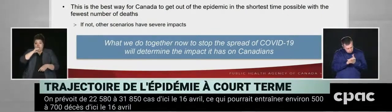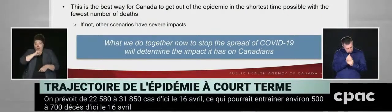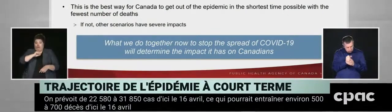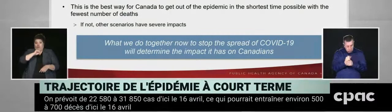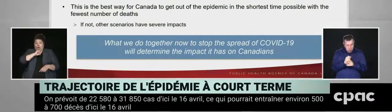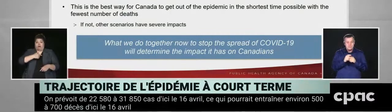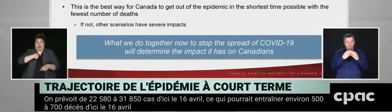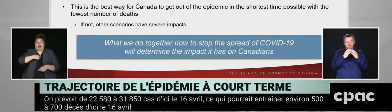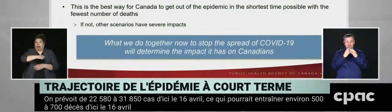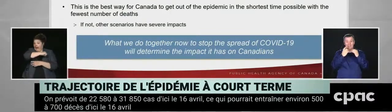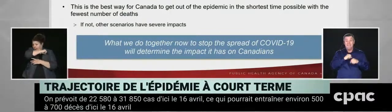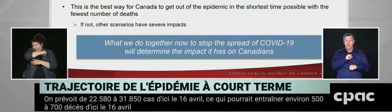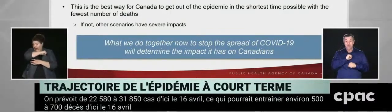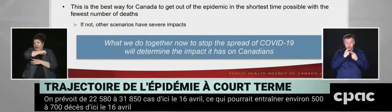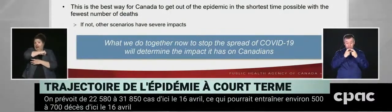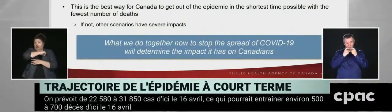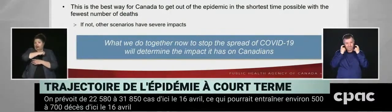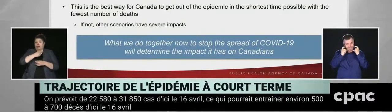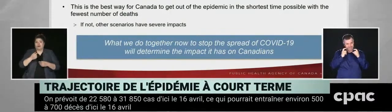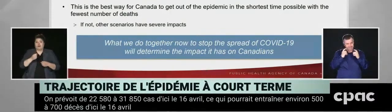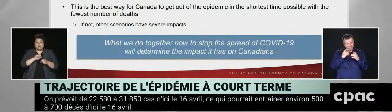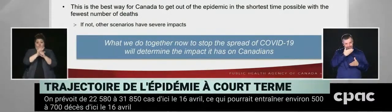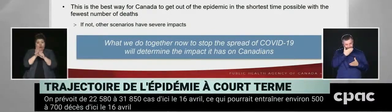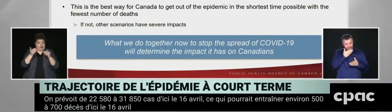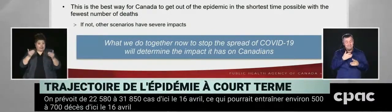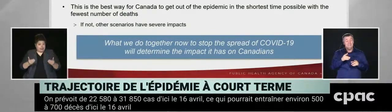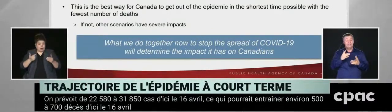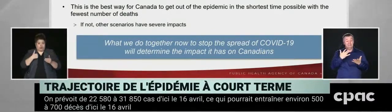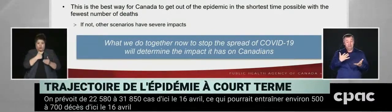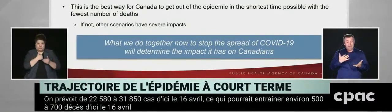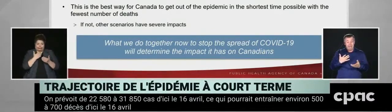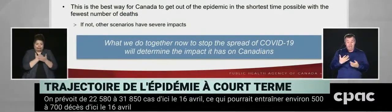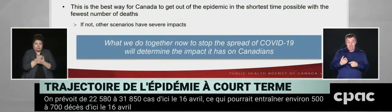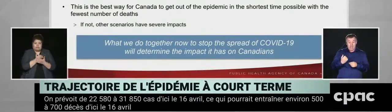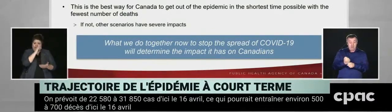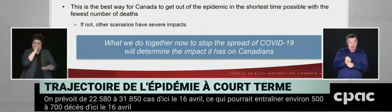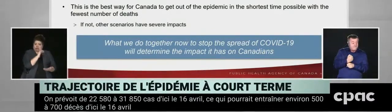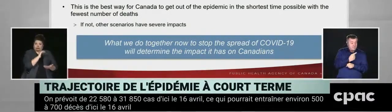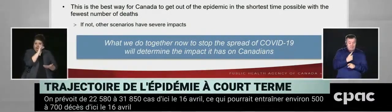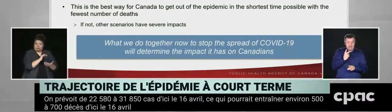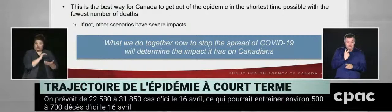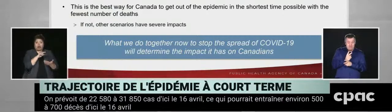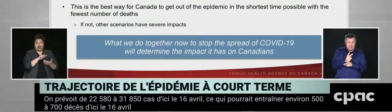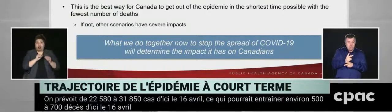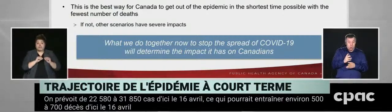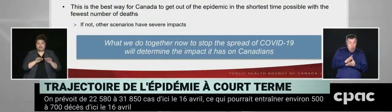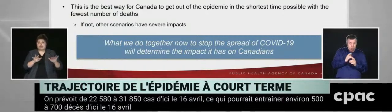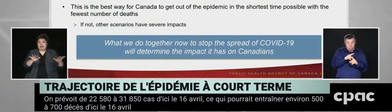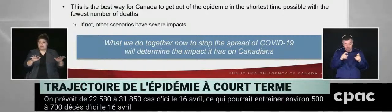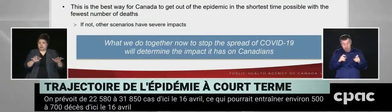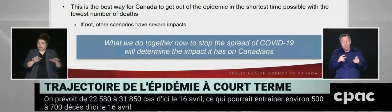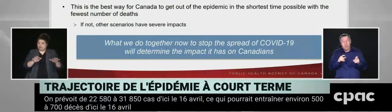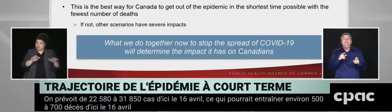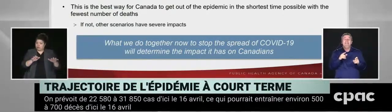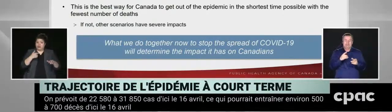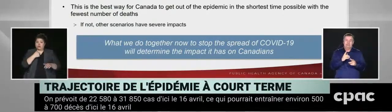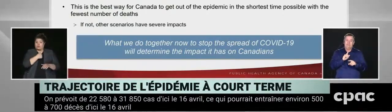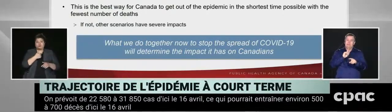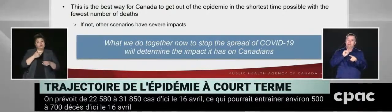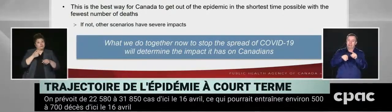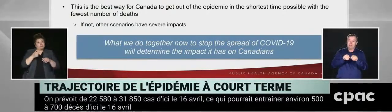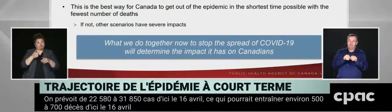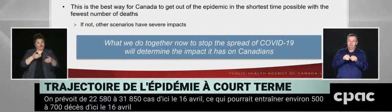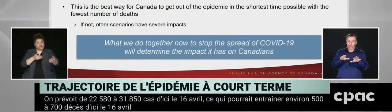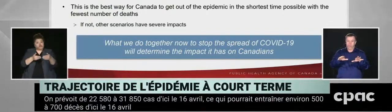of COVID-19 will reduce the impact of the epidemic and determine how soon we can readjust our public health measures. What